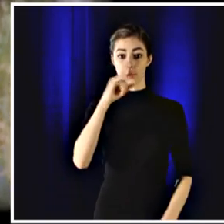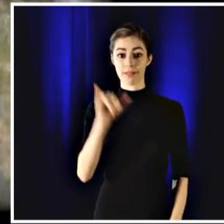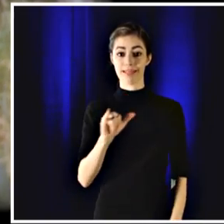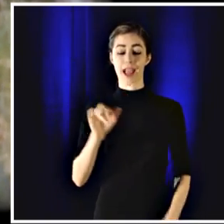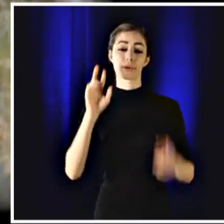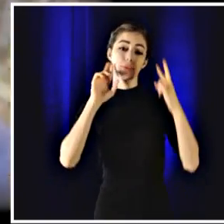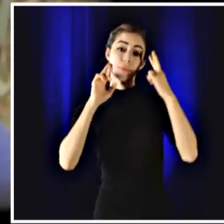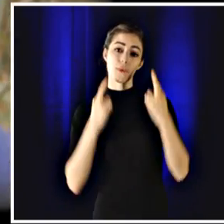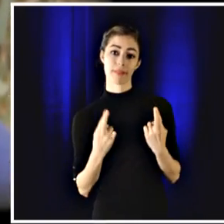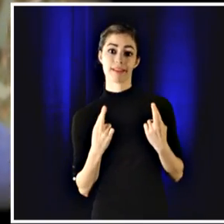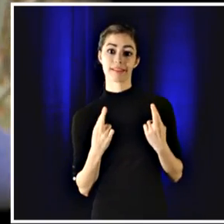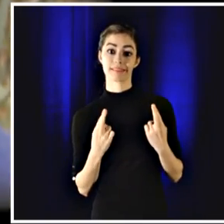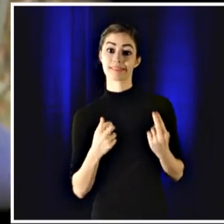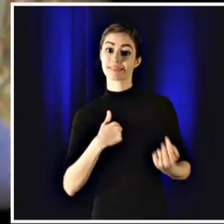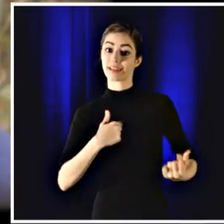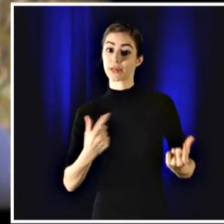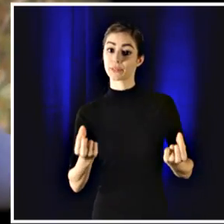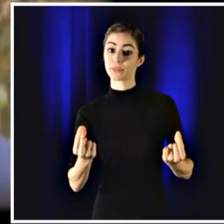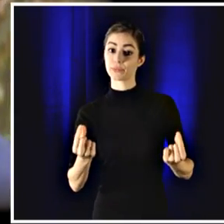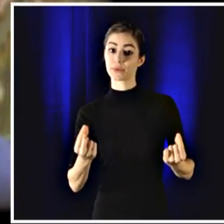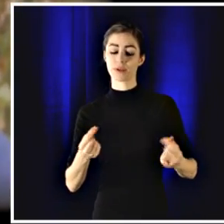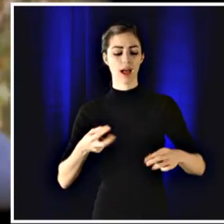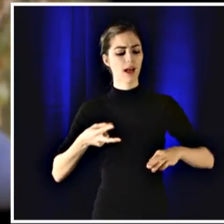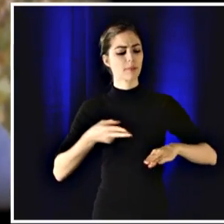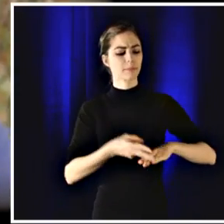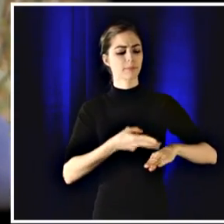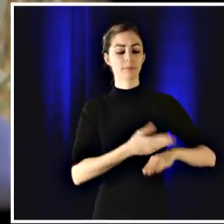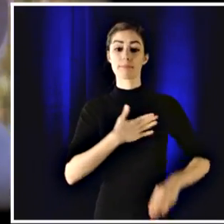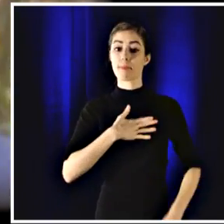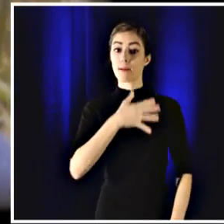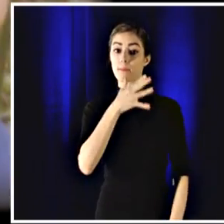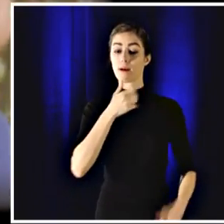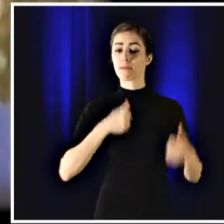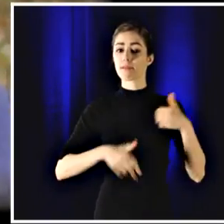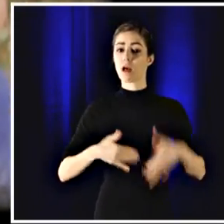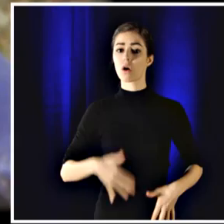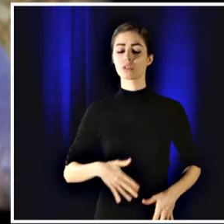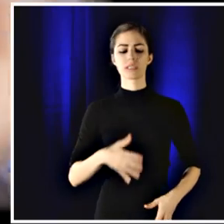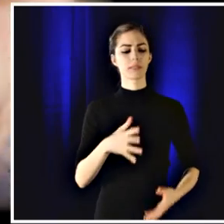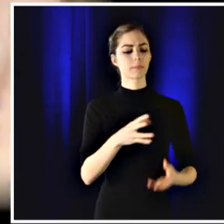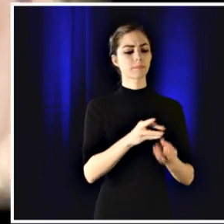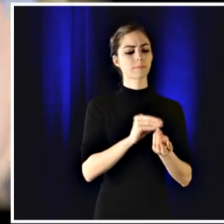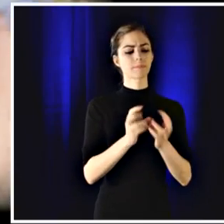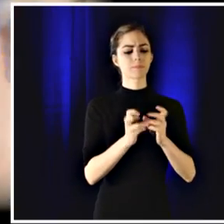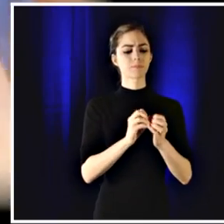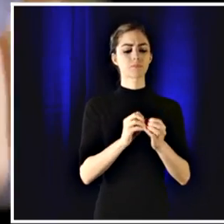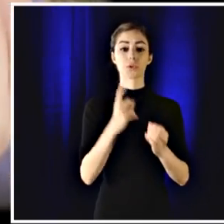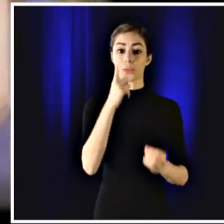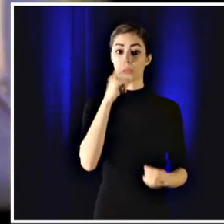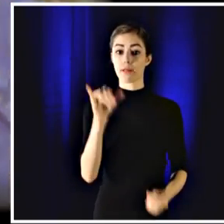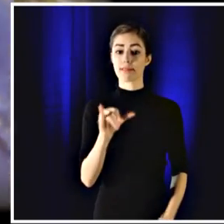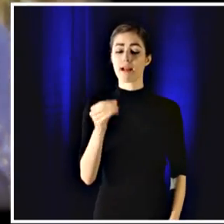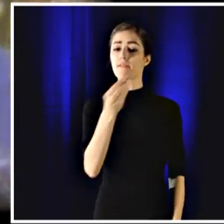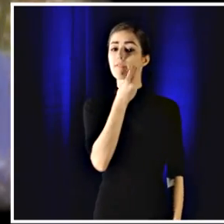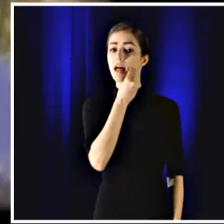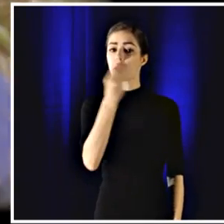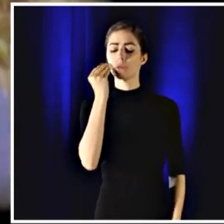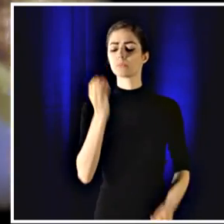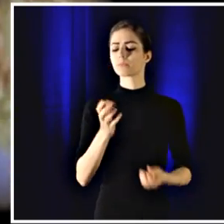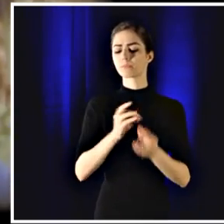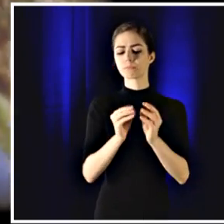fabric swatches and form them into poppy flowers, and I placed them around my person in the grass alongside of